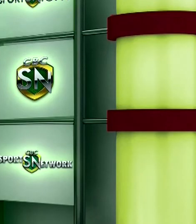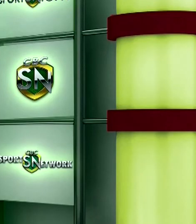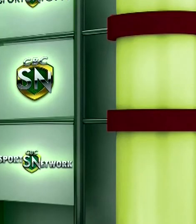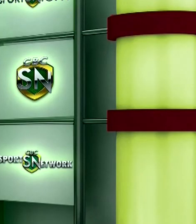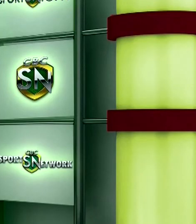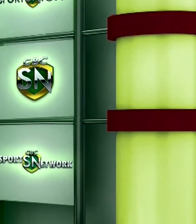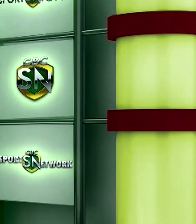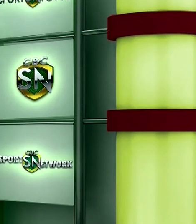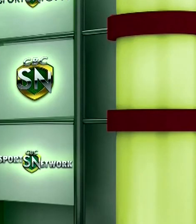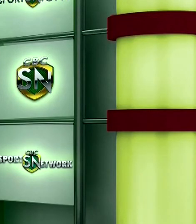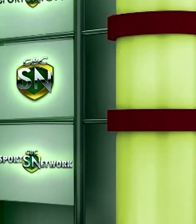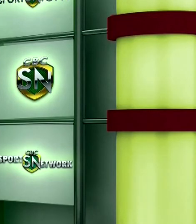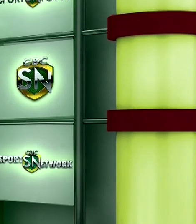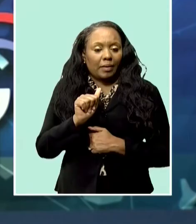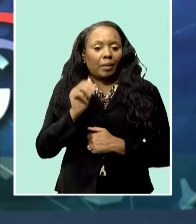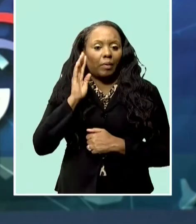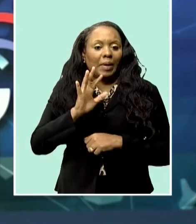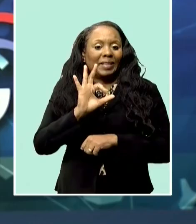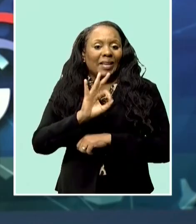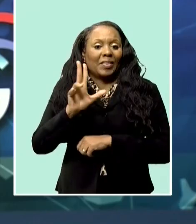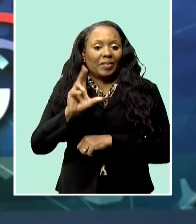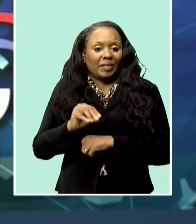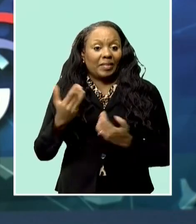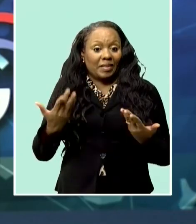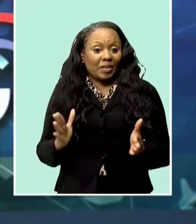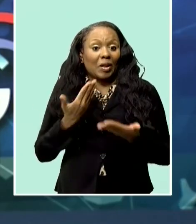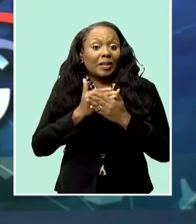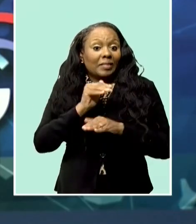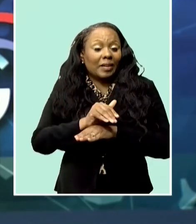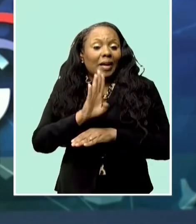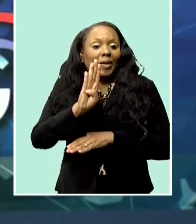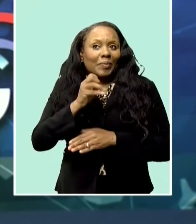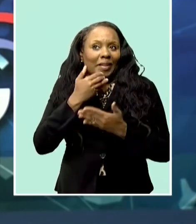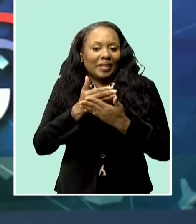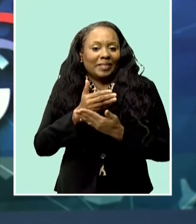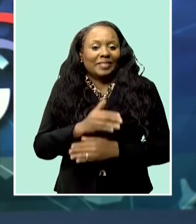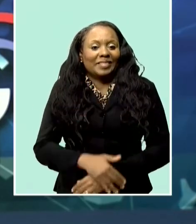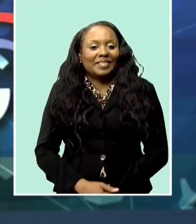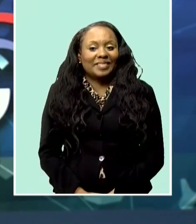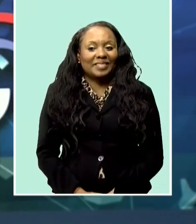event is a success. That's our news. Good night and be good.